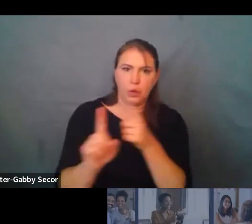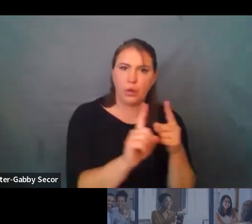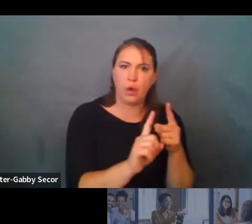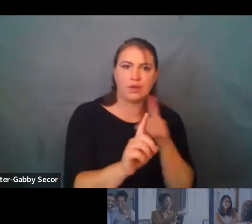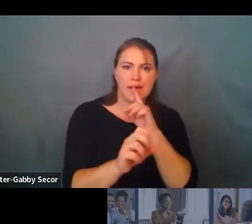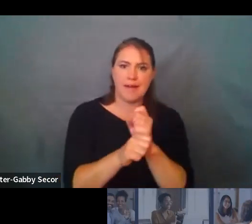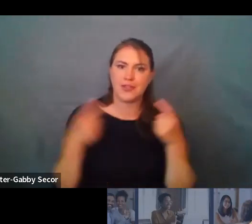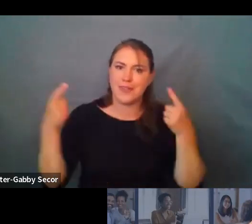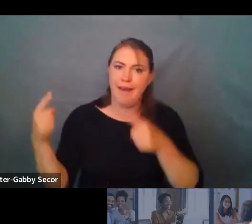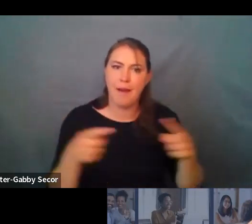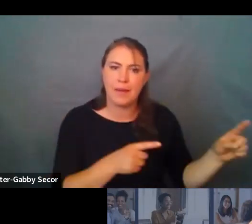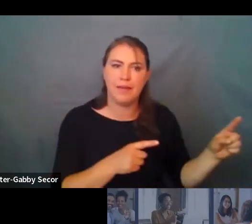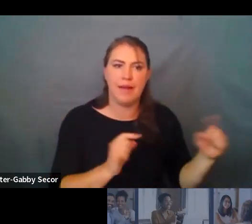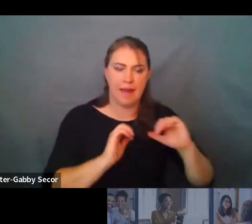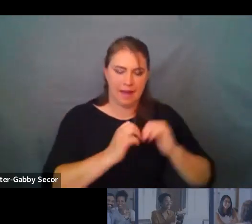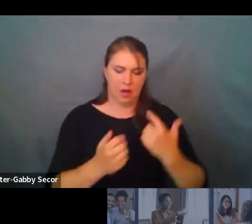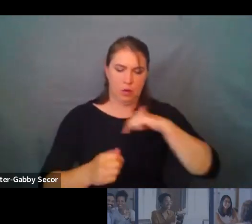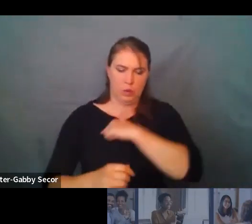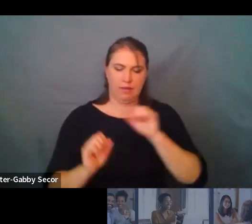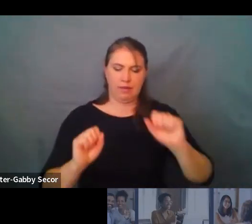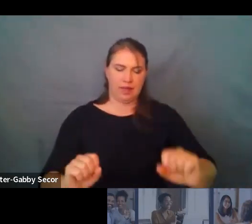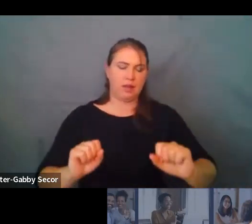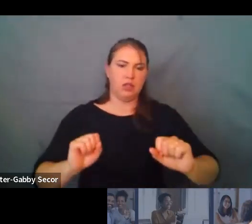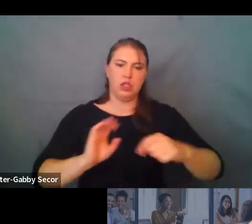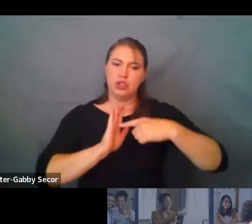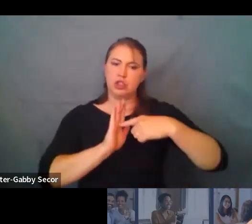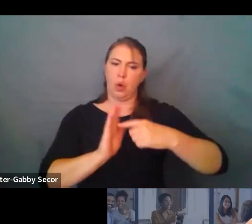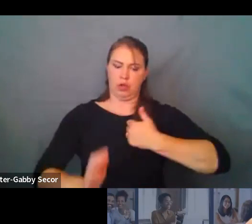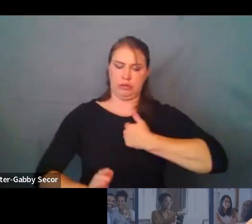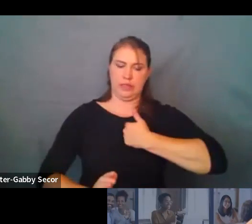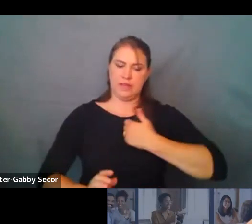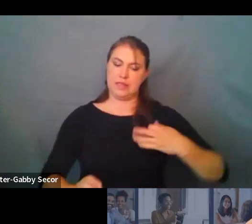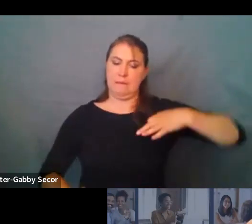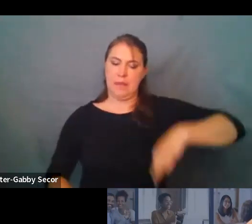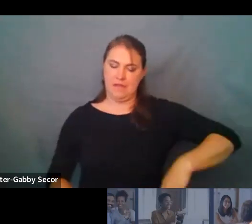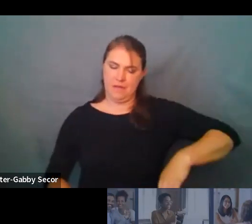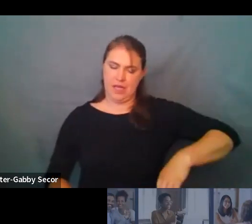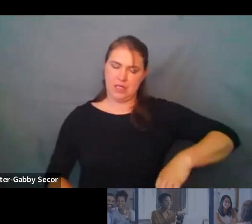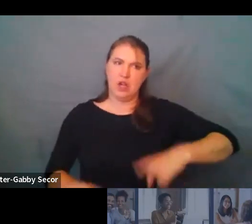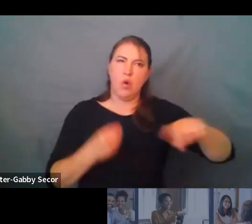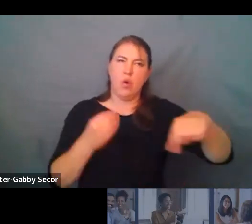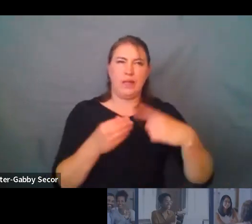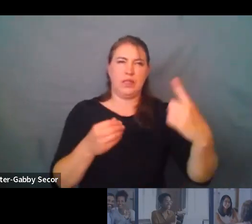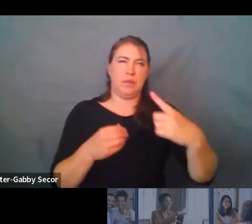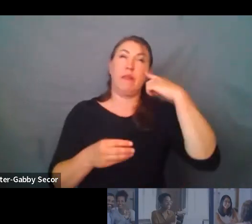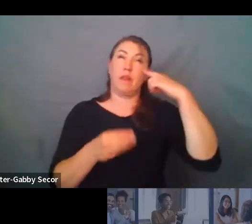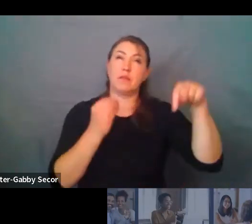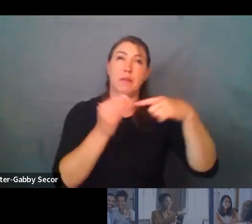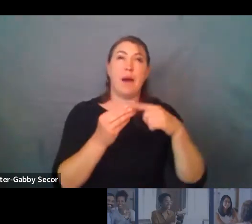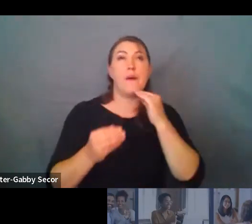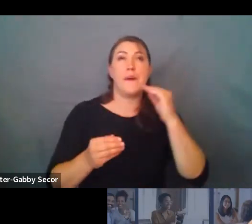can really emerge as part of the marketplace. Being, when someone thinks about home ownership, when someone thinks